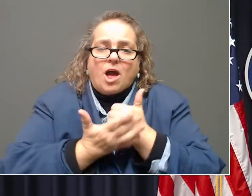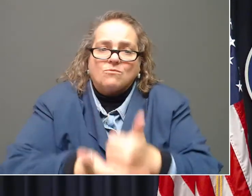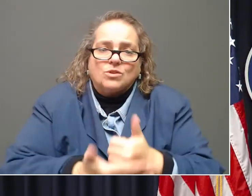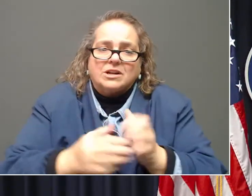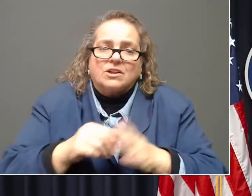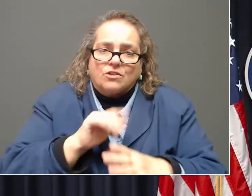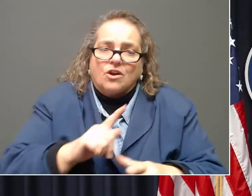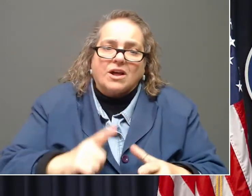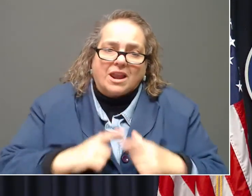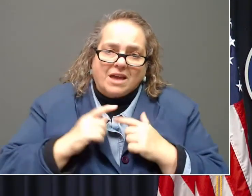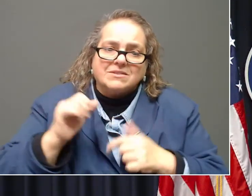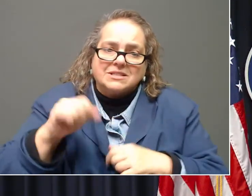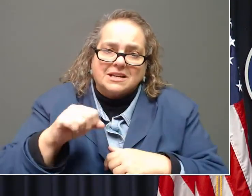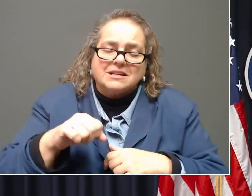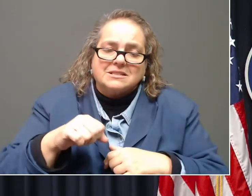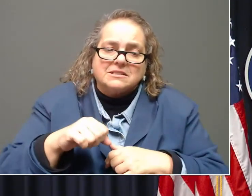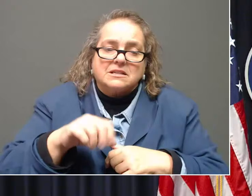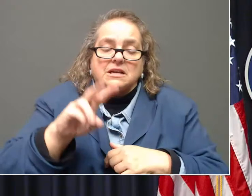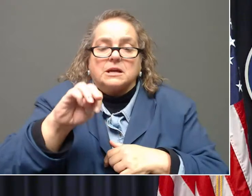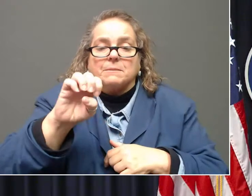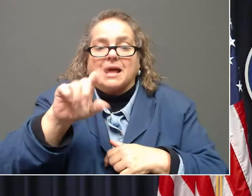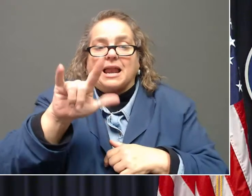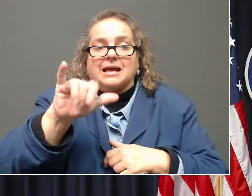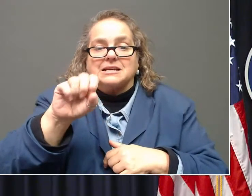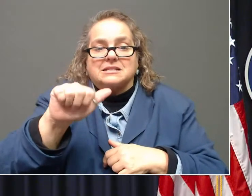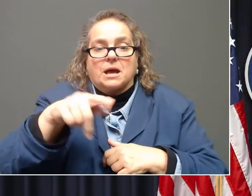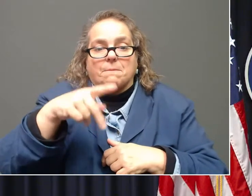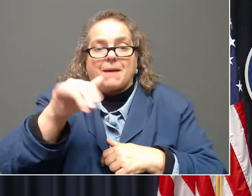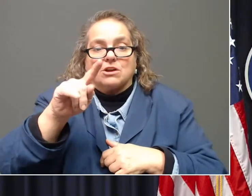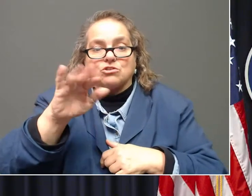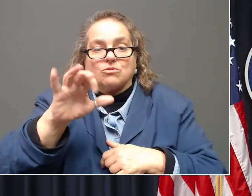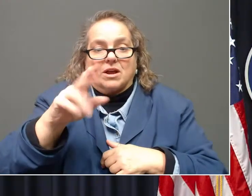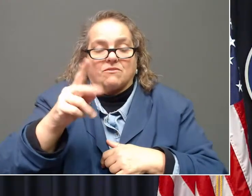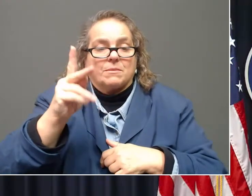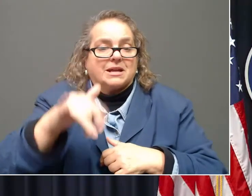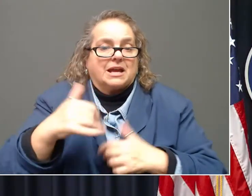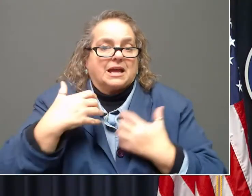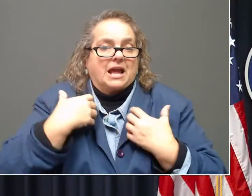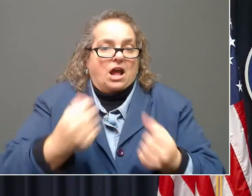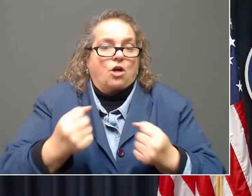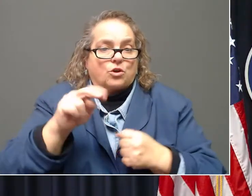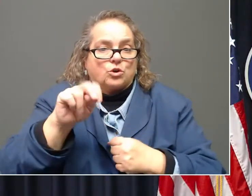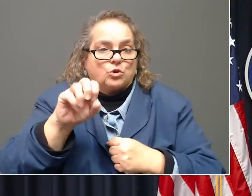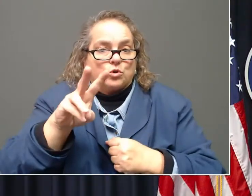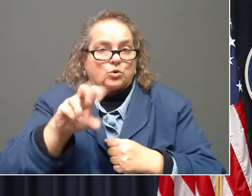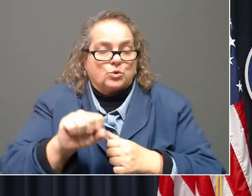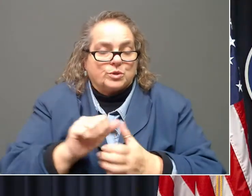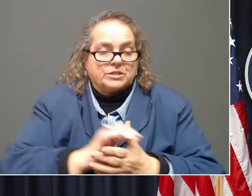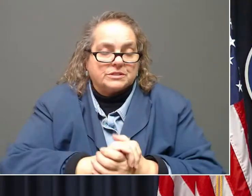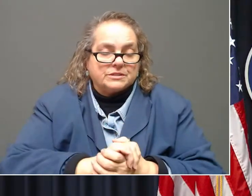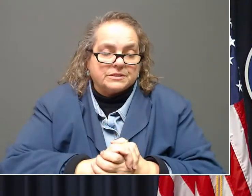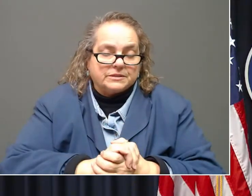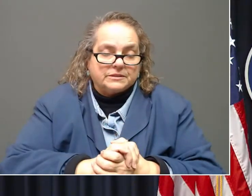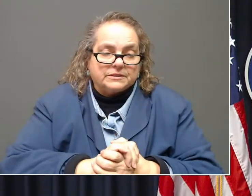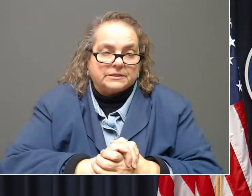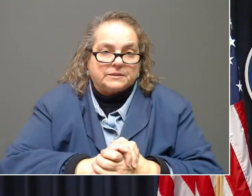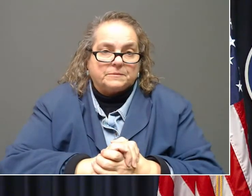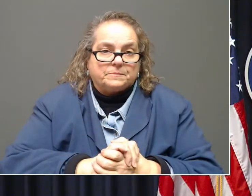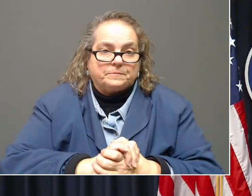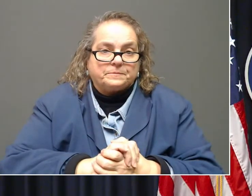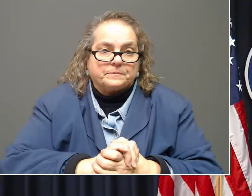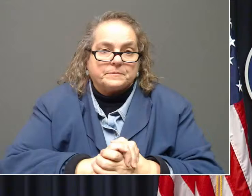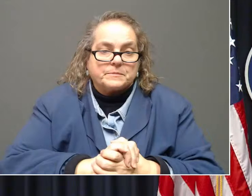to continue to fund mental health services in our schools and available to our